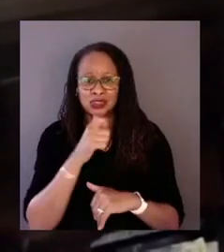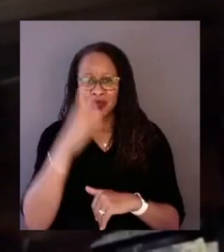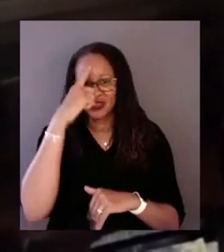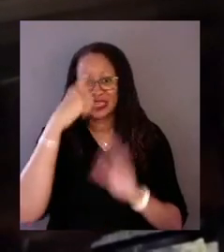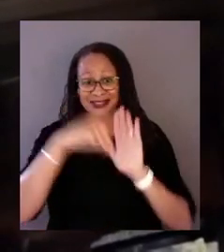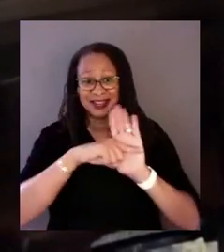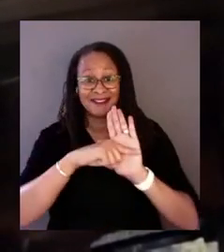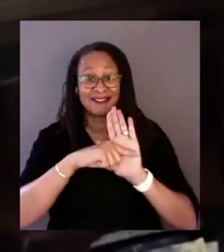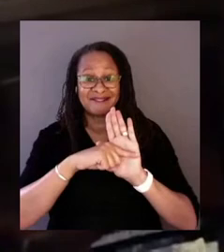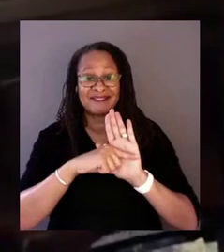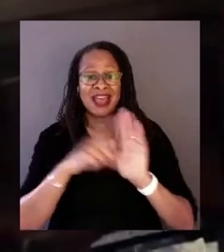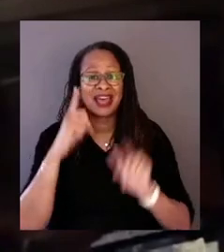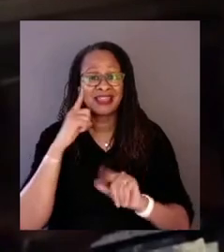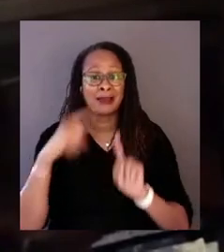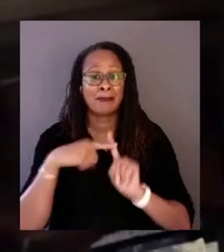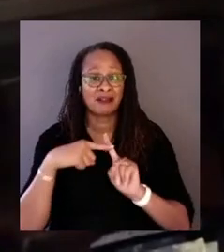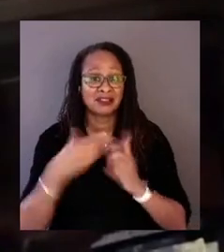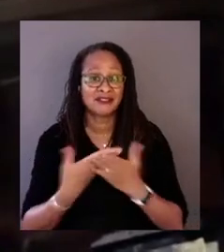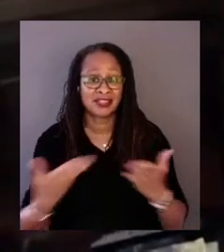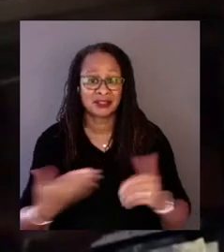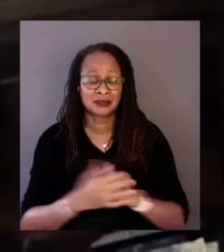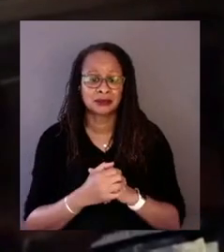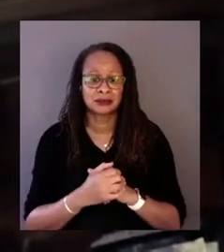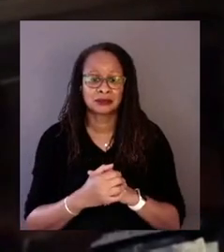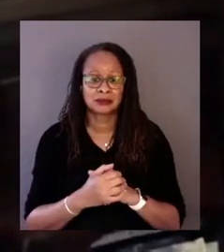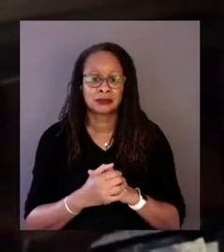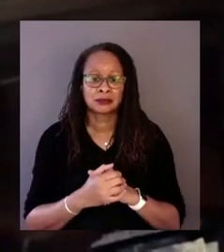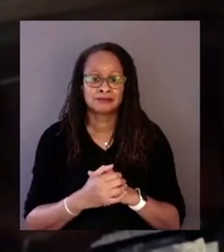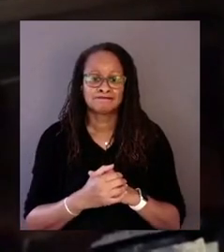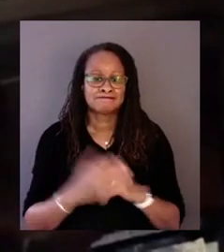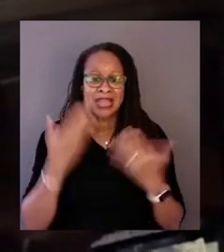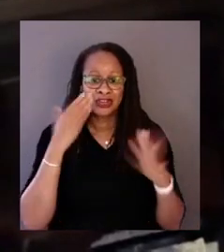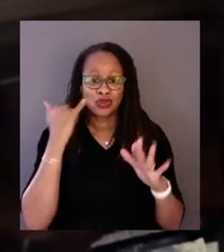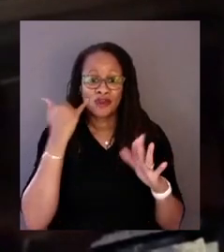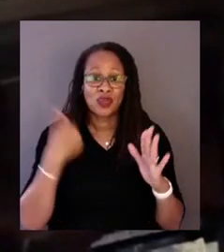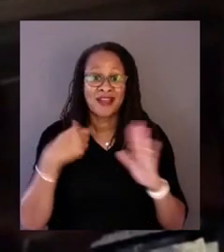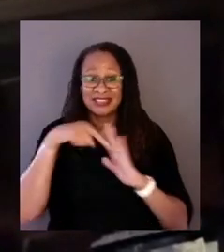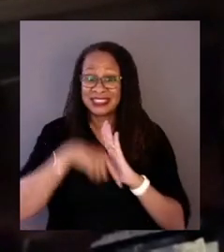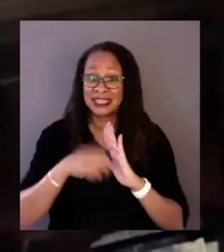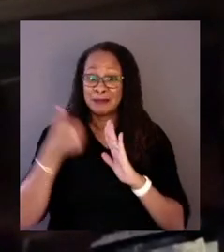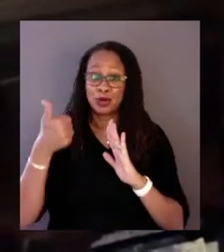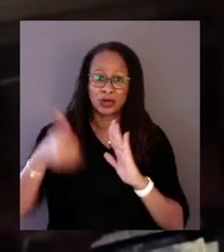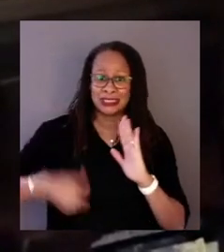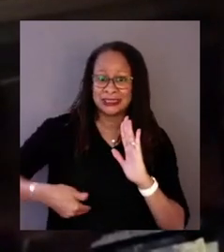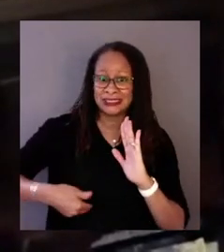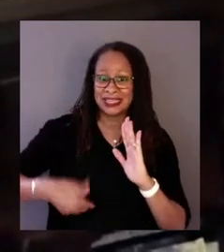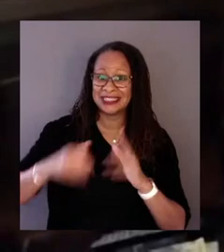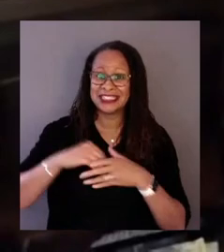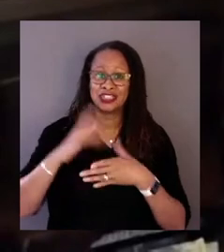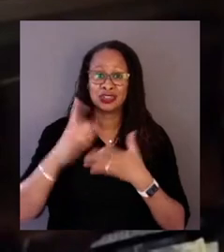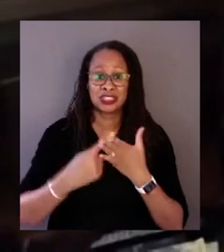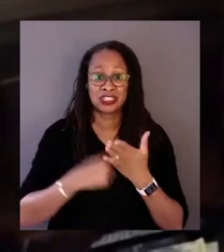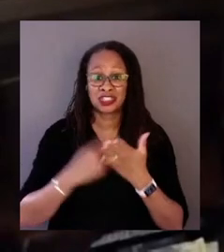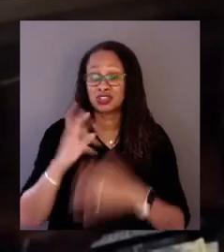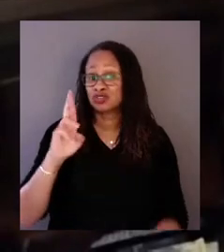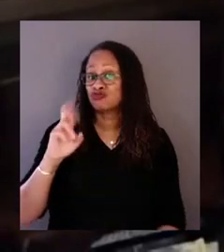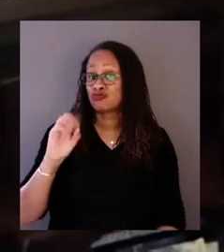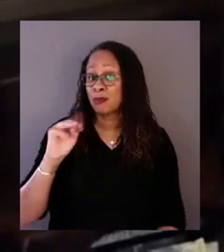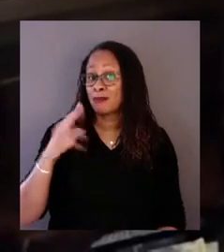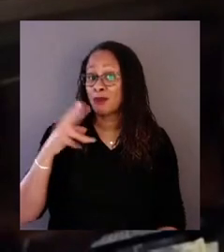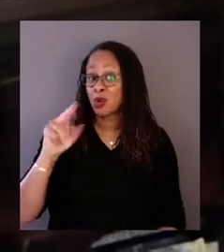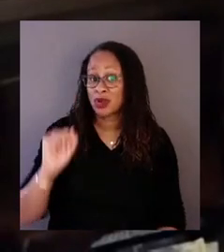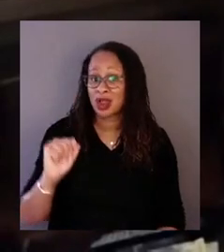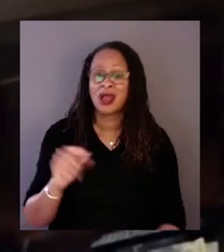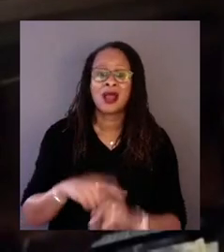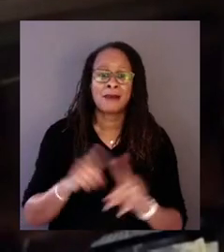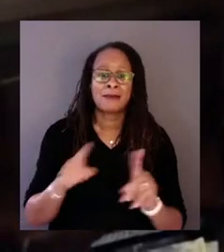that's a positive thing. So I don't know if you have kind of deeper insight into those discussions, Ramona, but I don't see